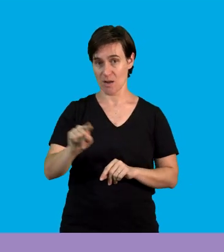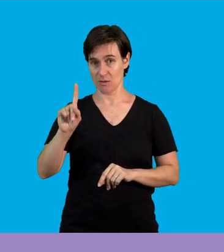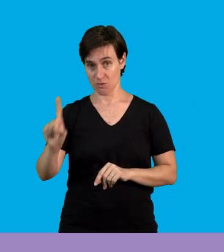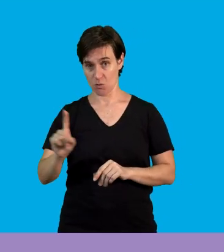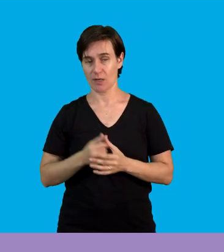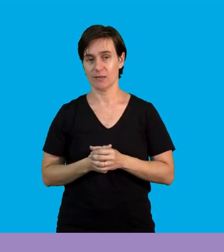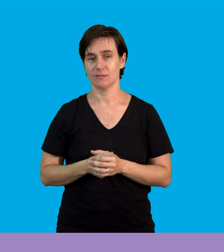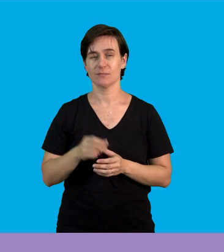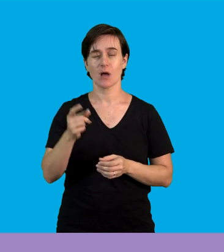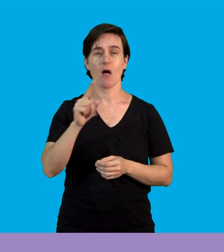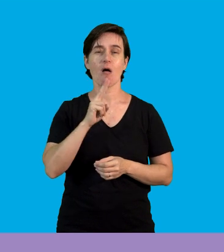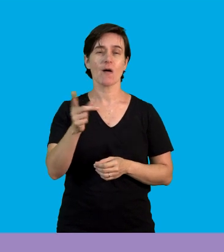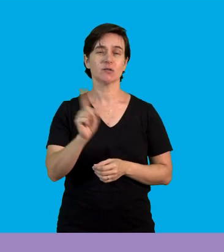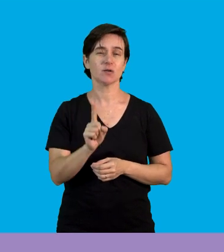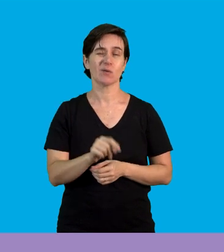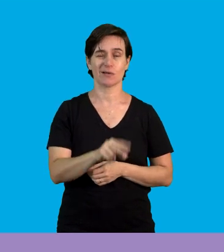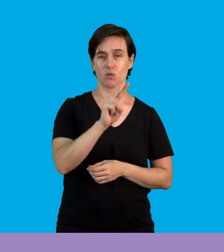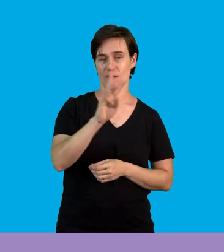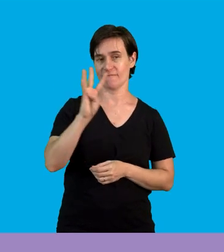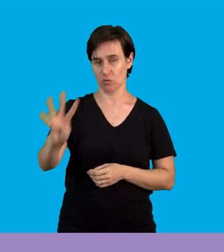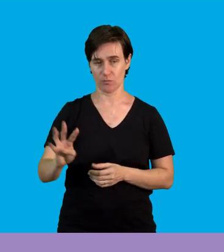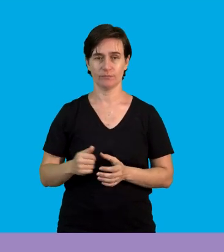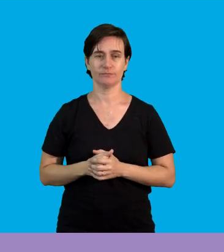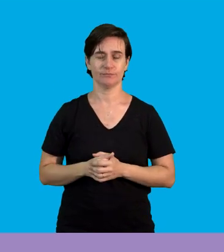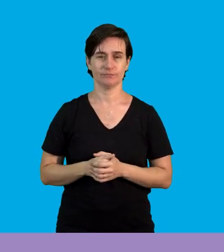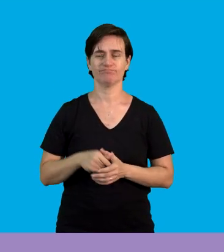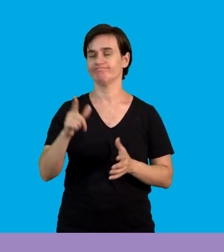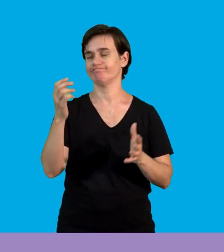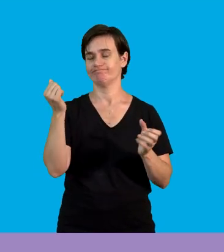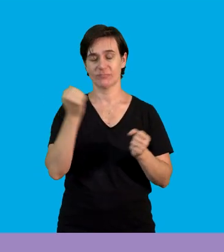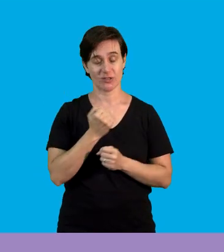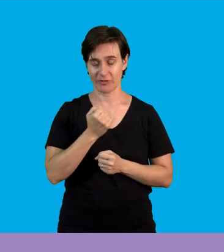4 minus 1, which was going to give you 32.